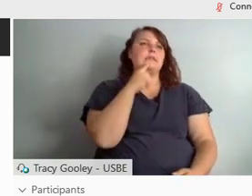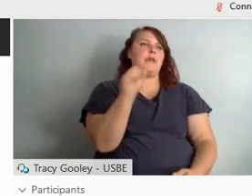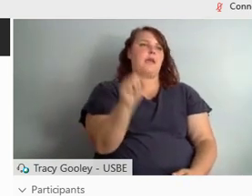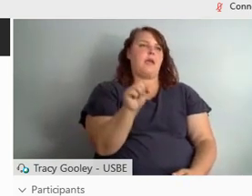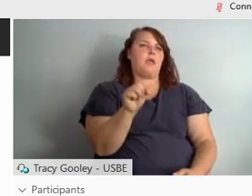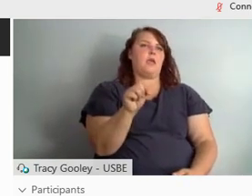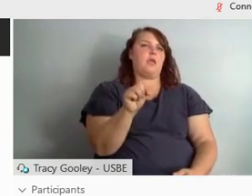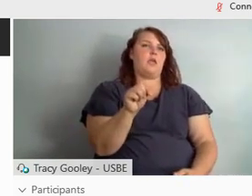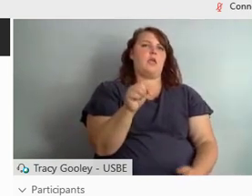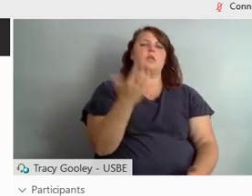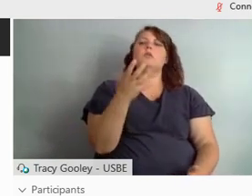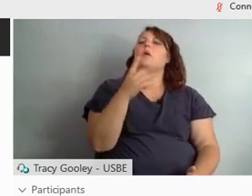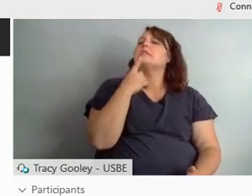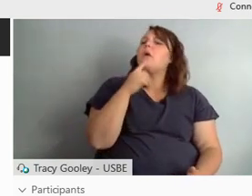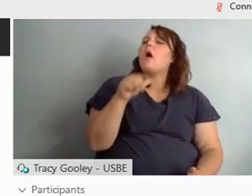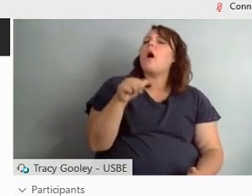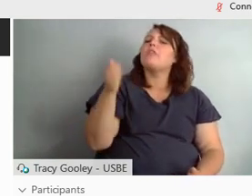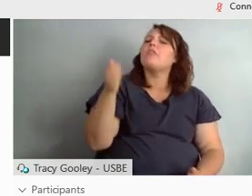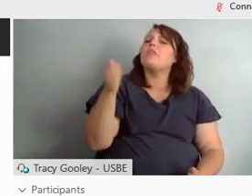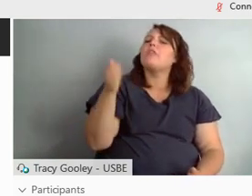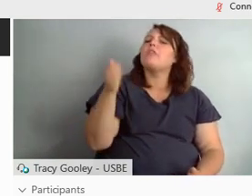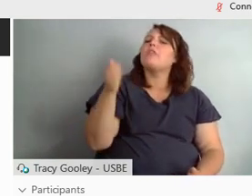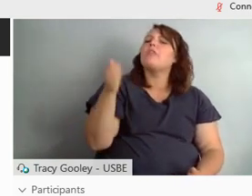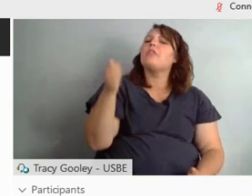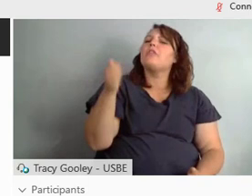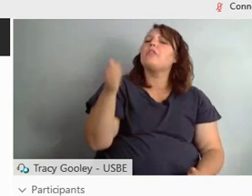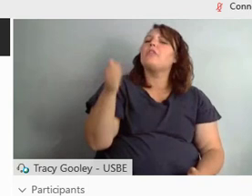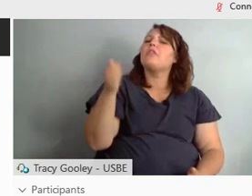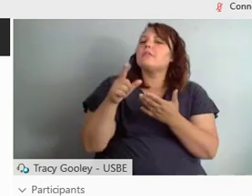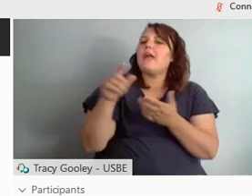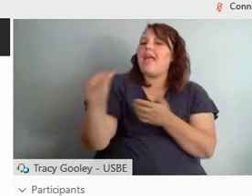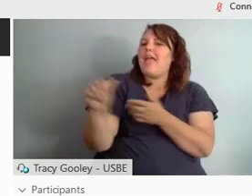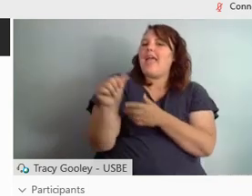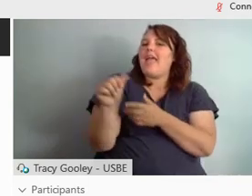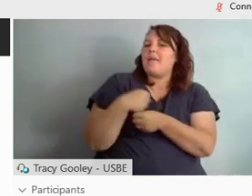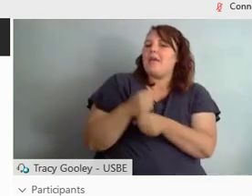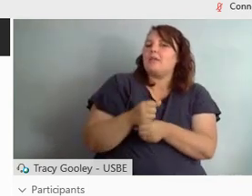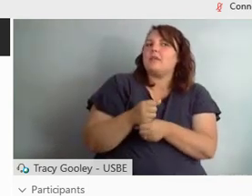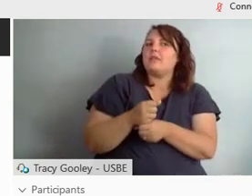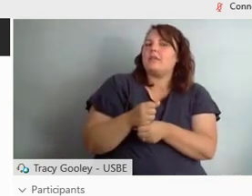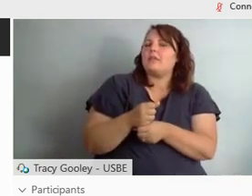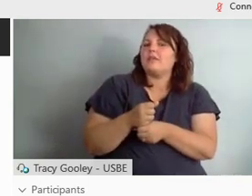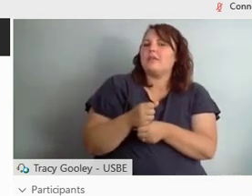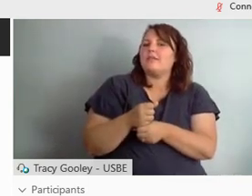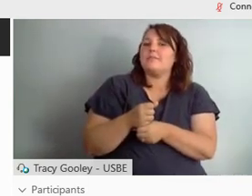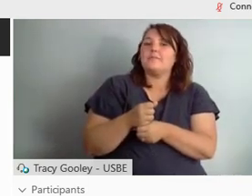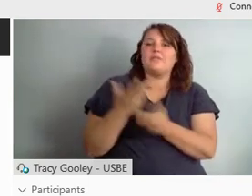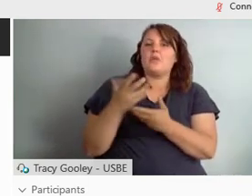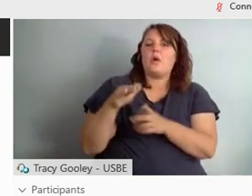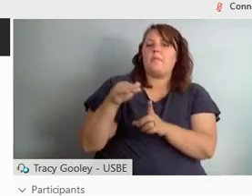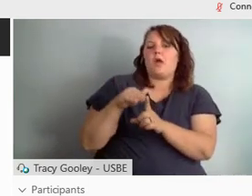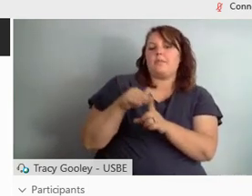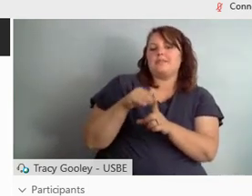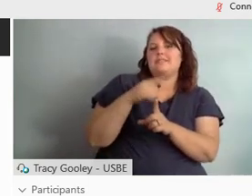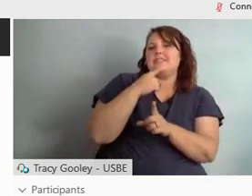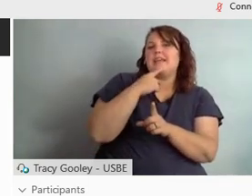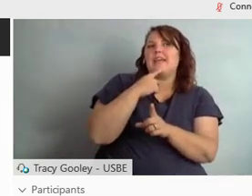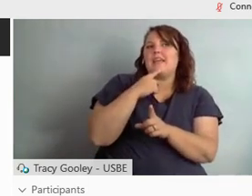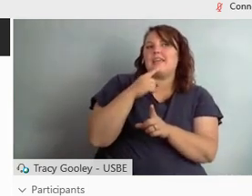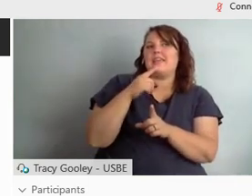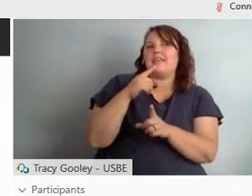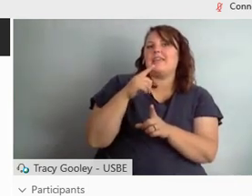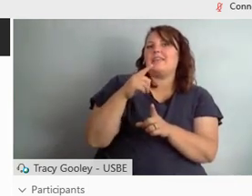you don't want to say, well, what other sound does the letter A make? You don't want to prompt the student by giving them the letter